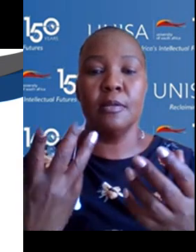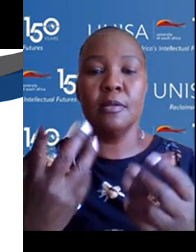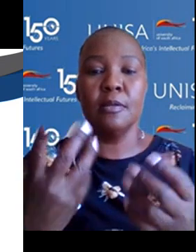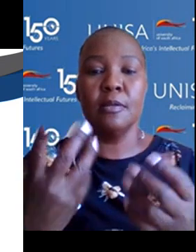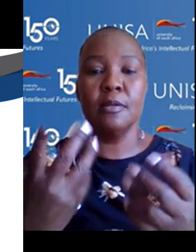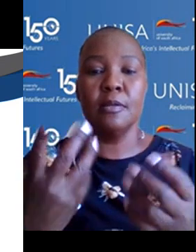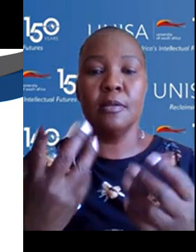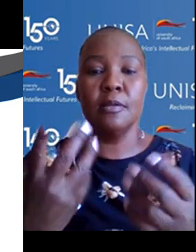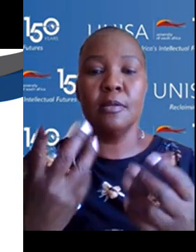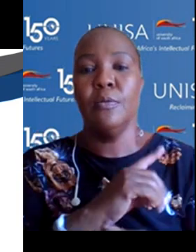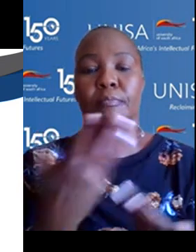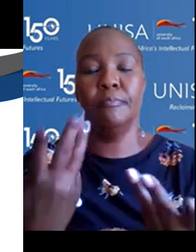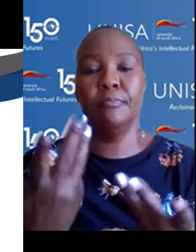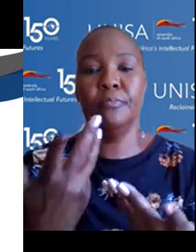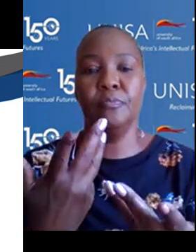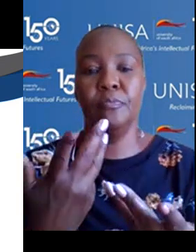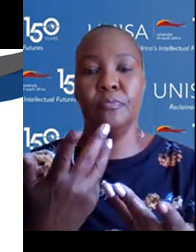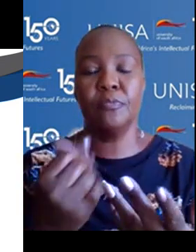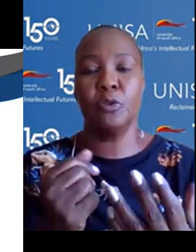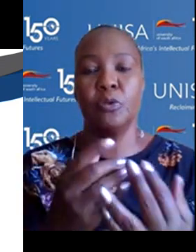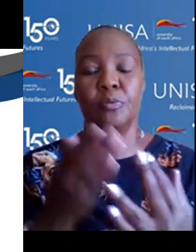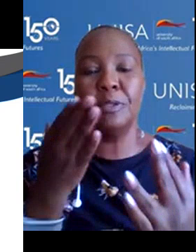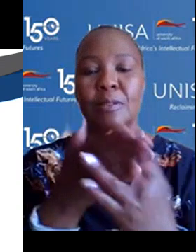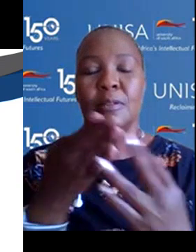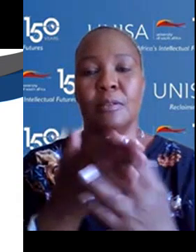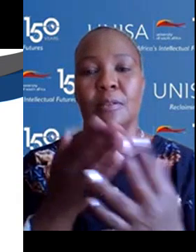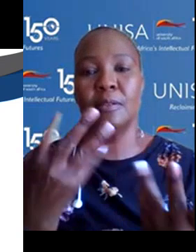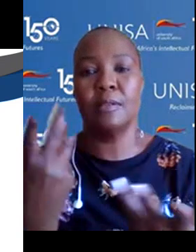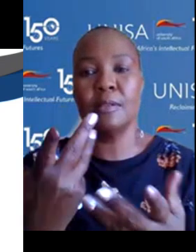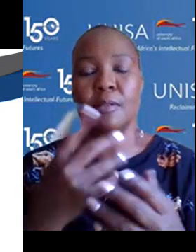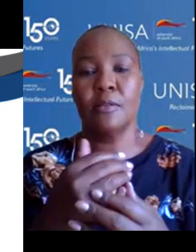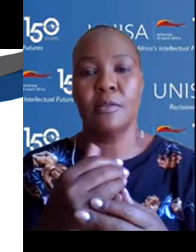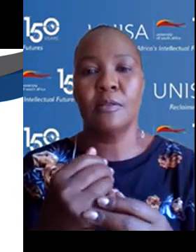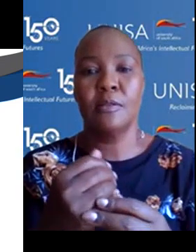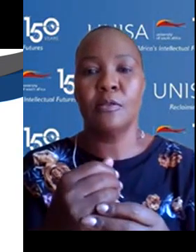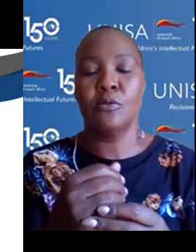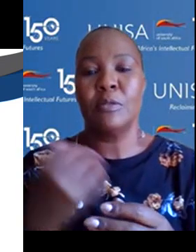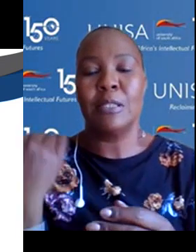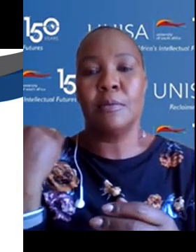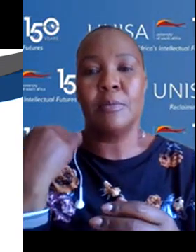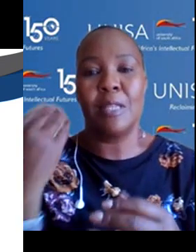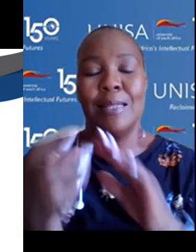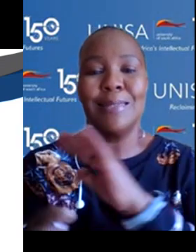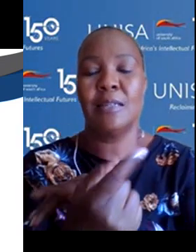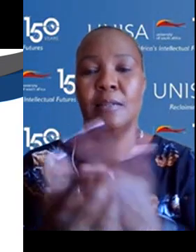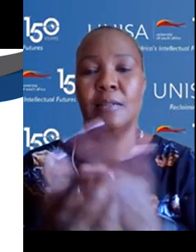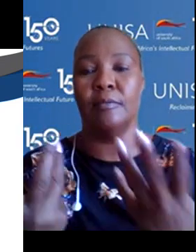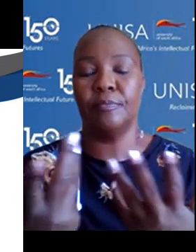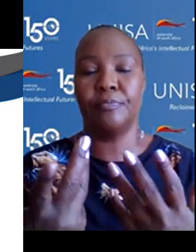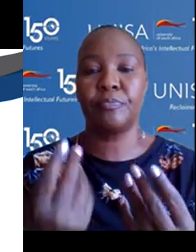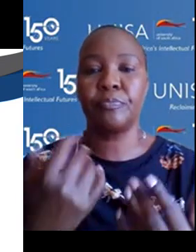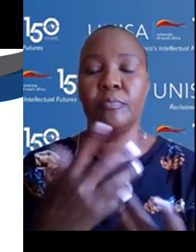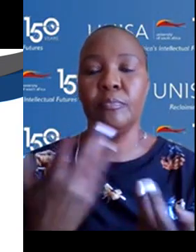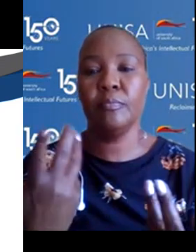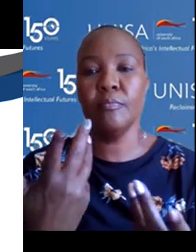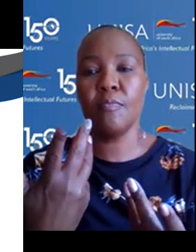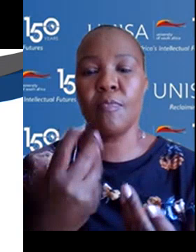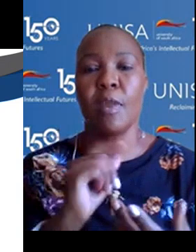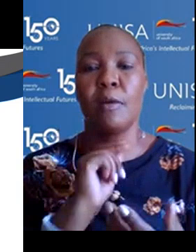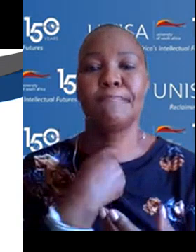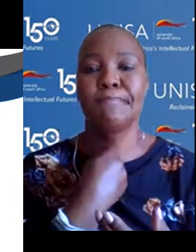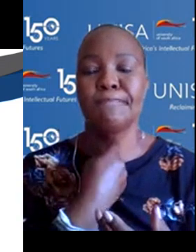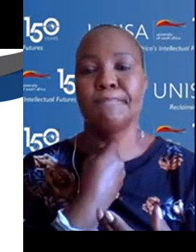it doesn't get interrupted. Our session doesn't get interrupted. And you can unmute yourself when we give